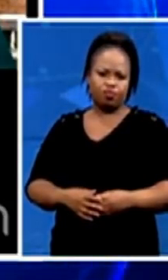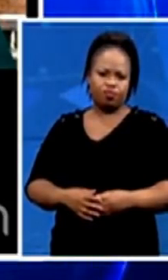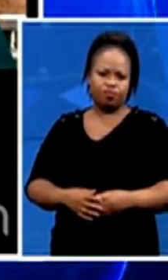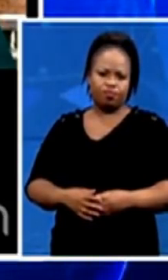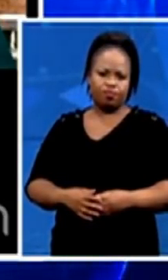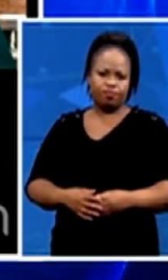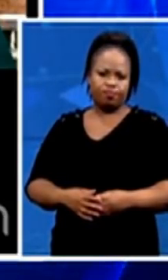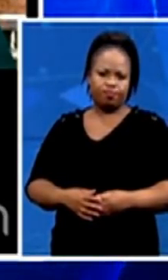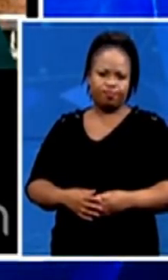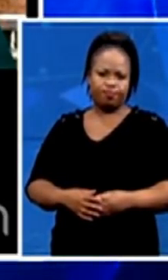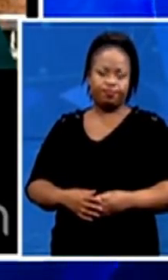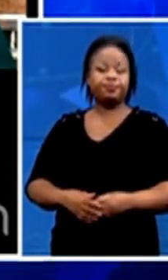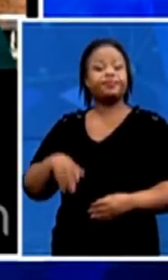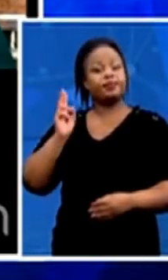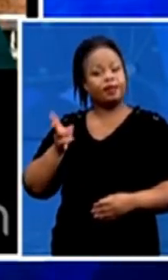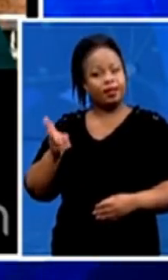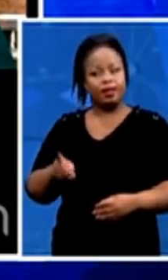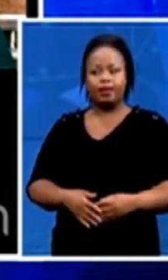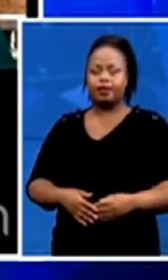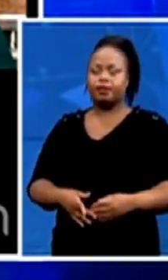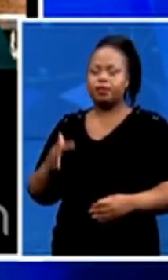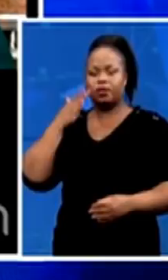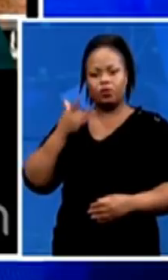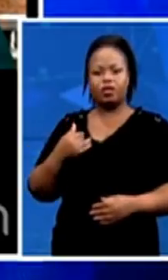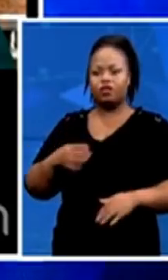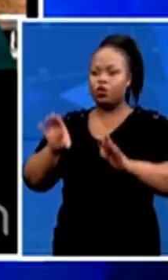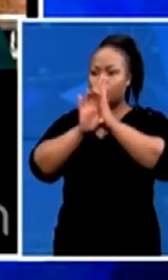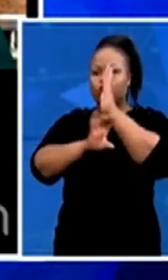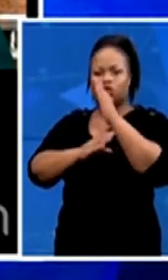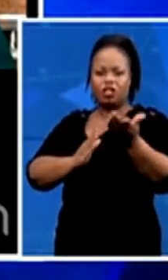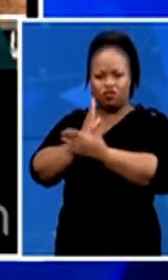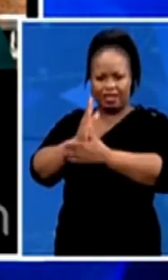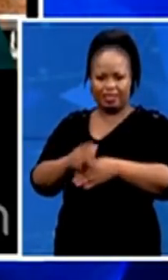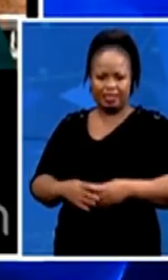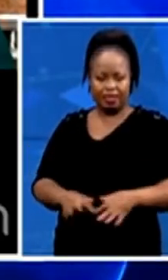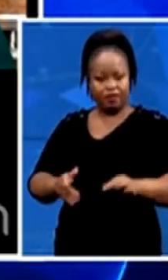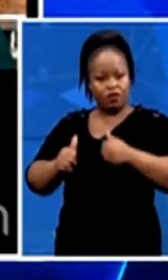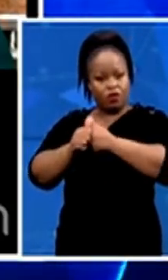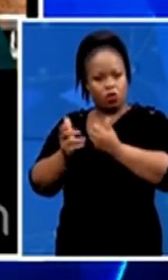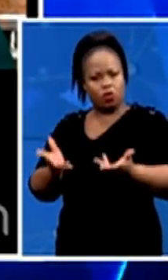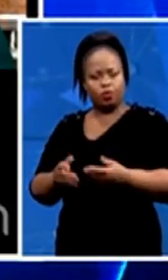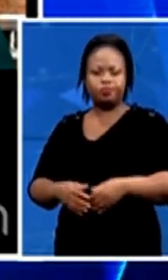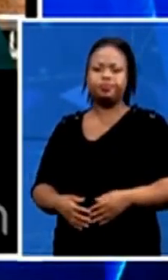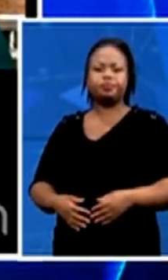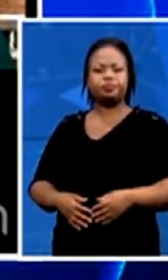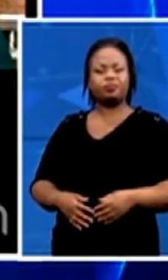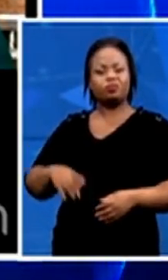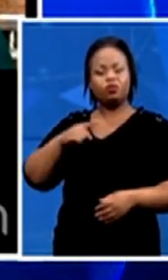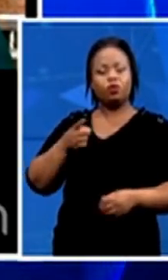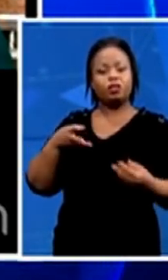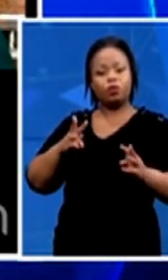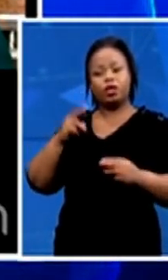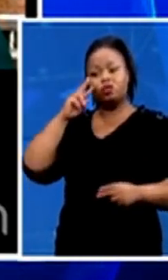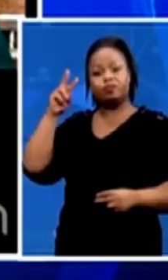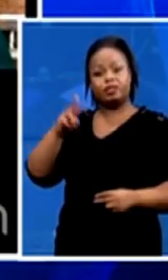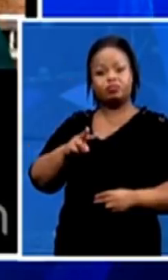are exercising constitutional rights, the point at which you perceive your constitutional rights to have